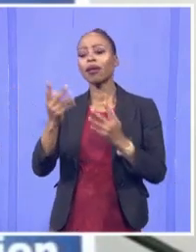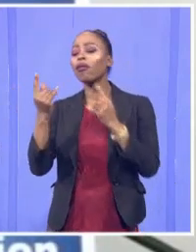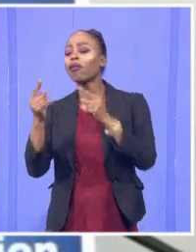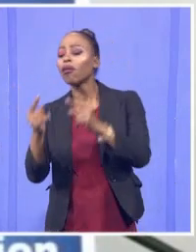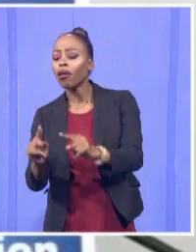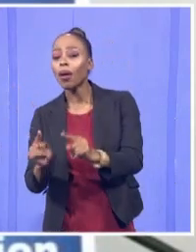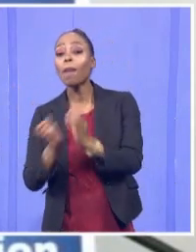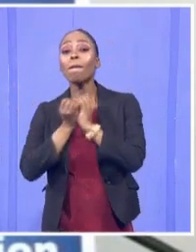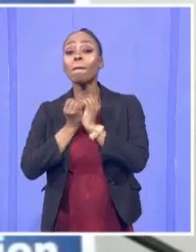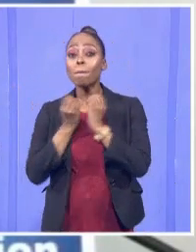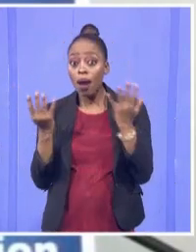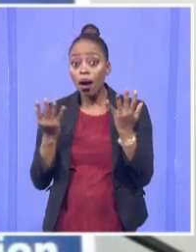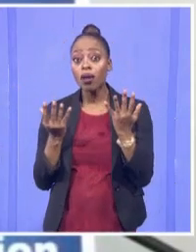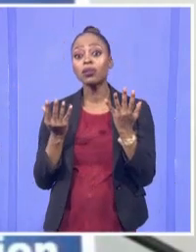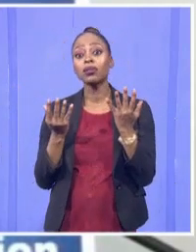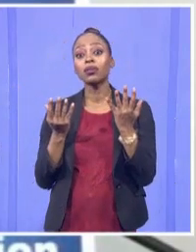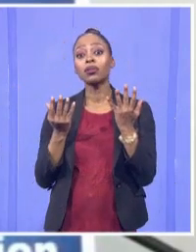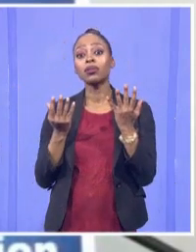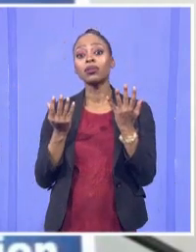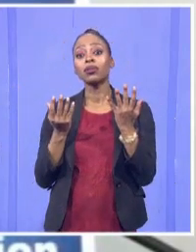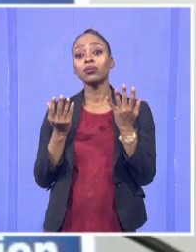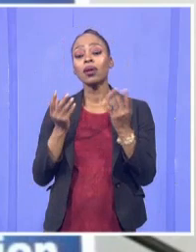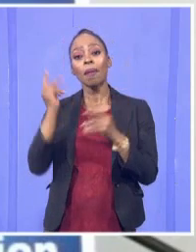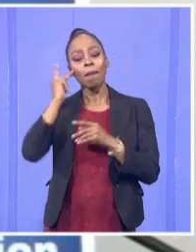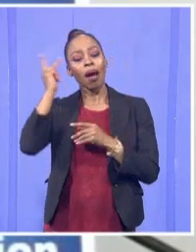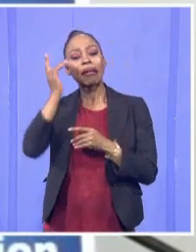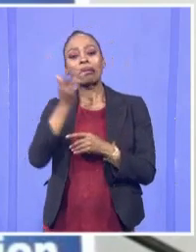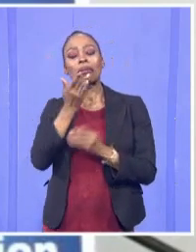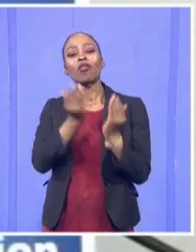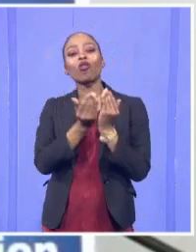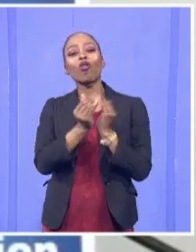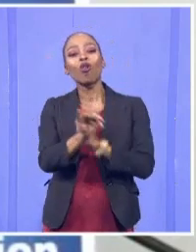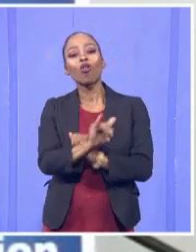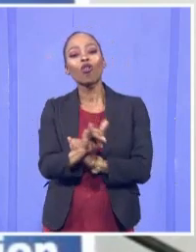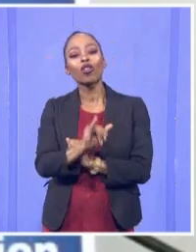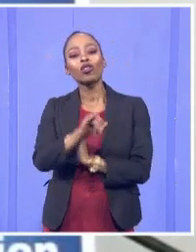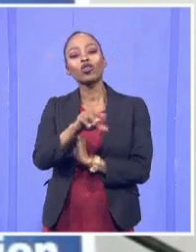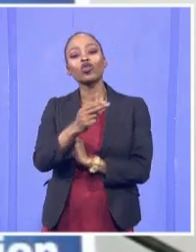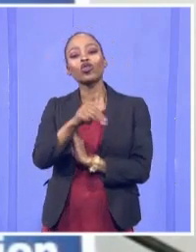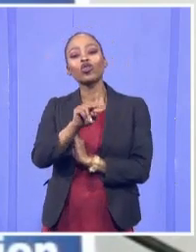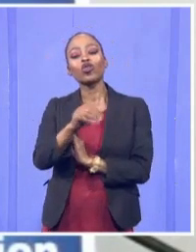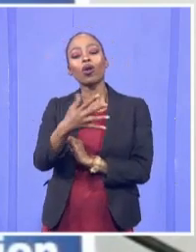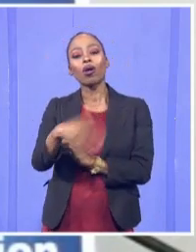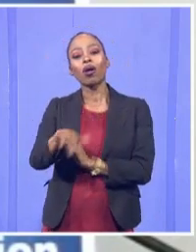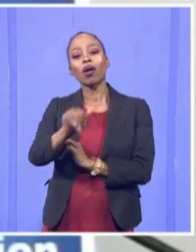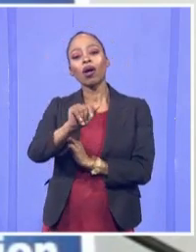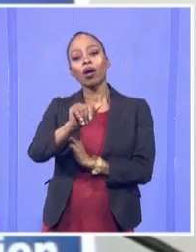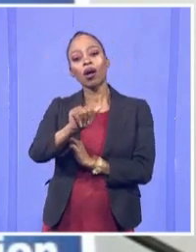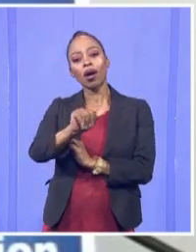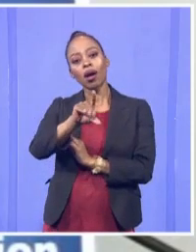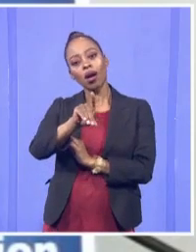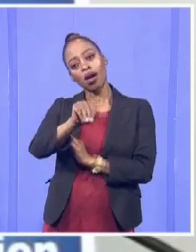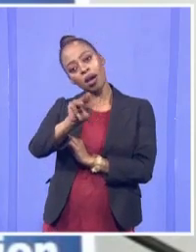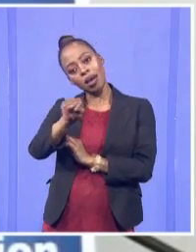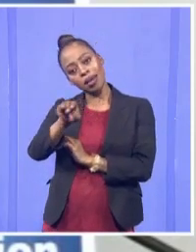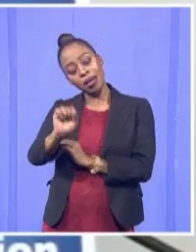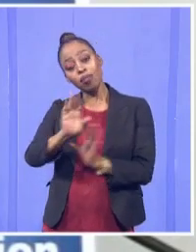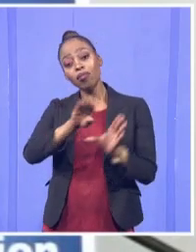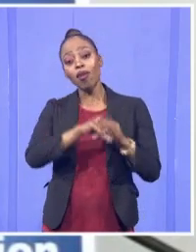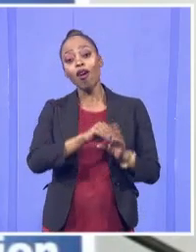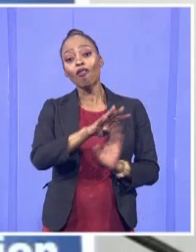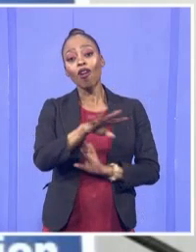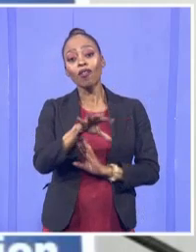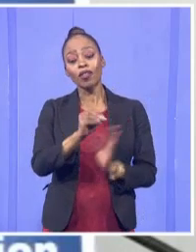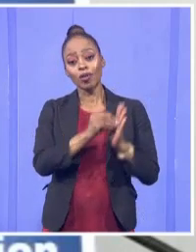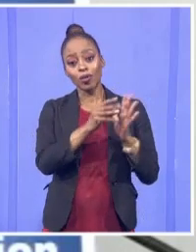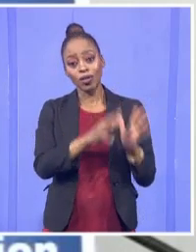the most sought after school there, it's John Adamson. They can only take 450 learners.